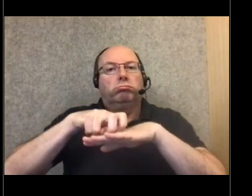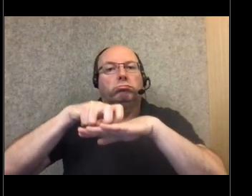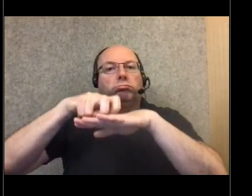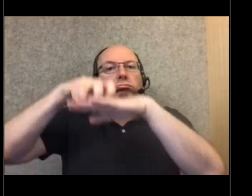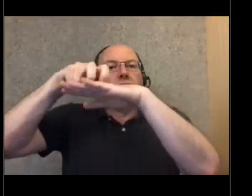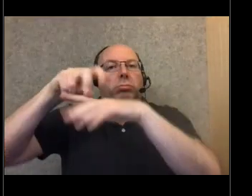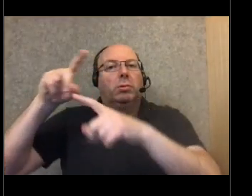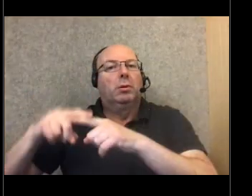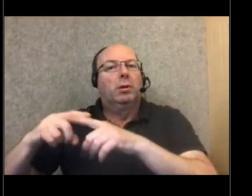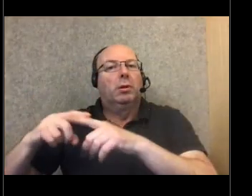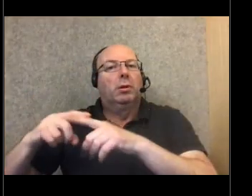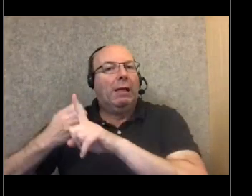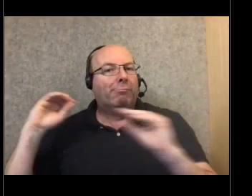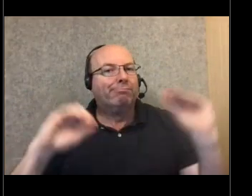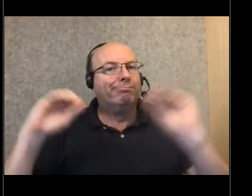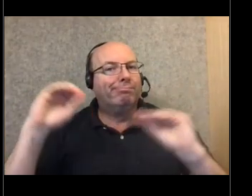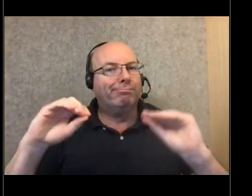accessibility.